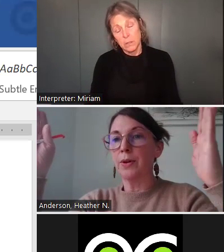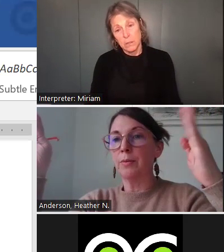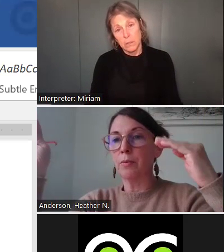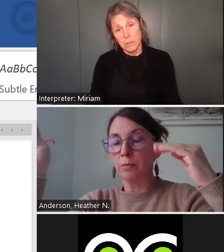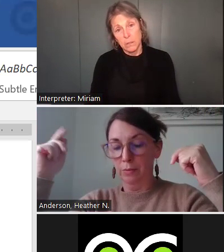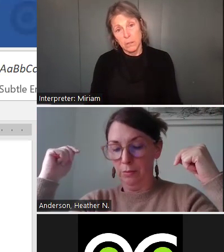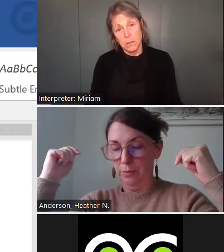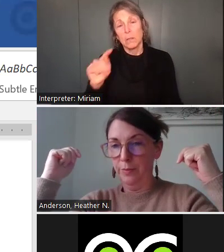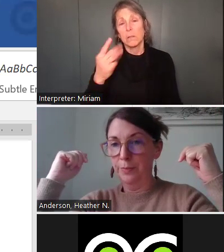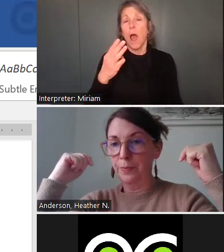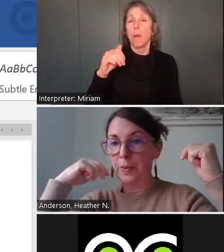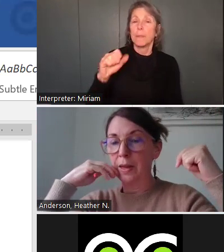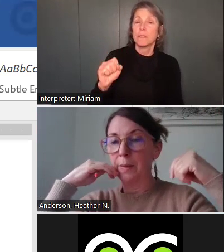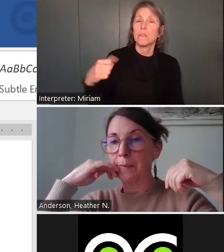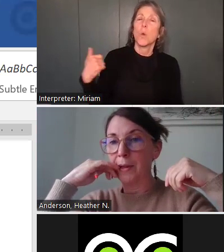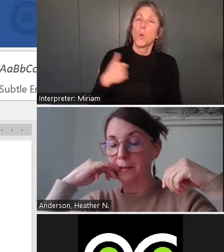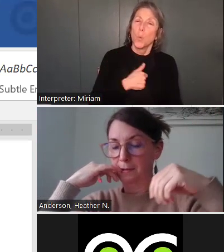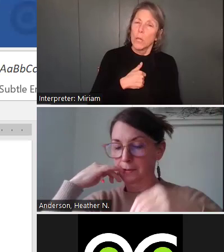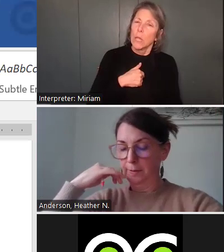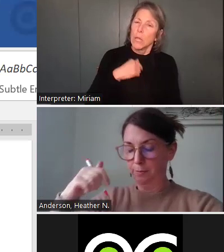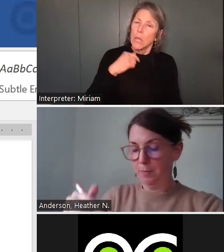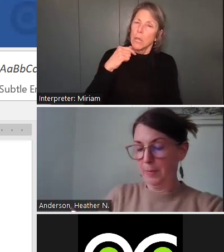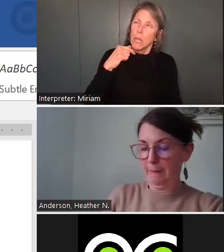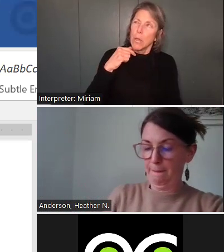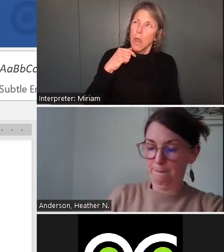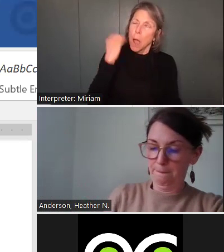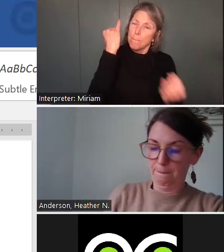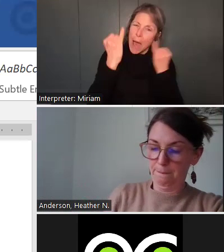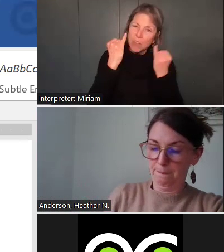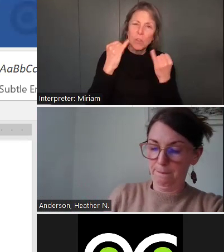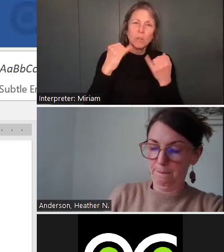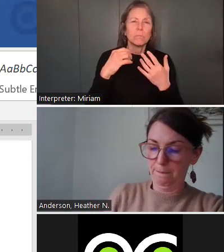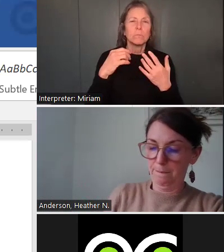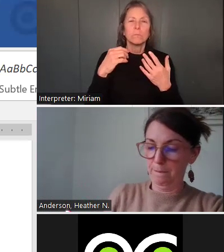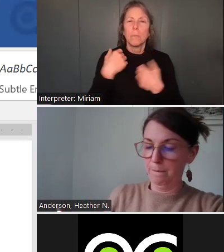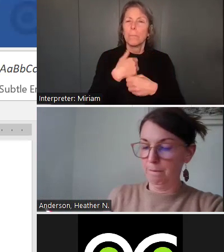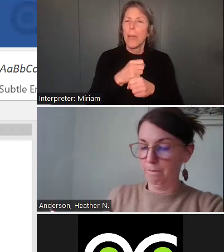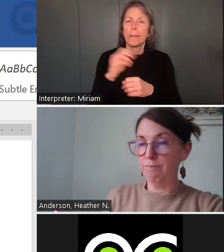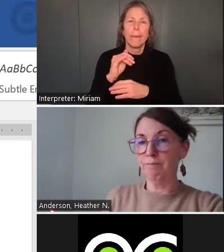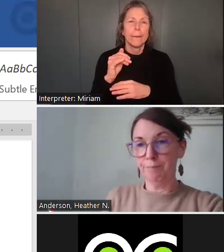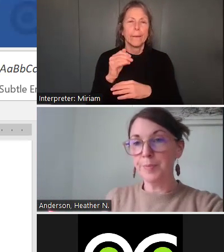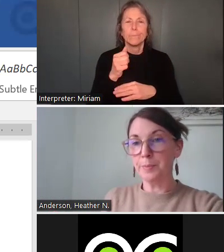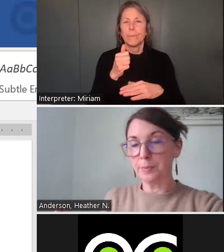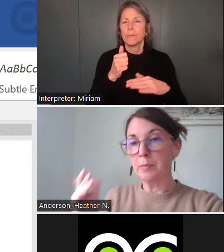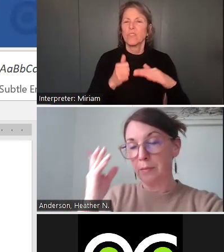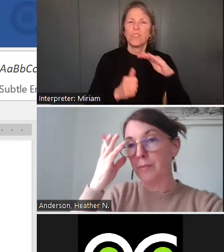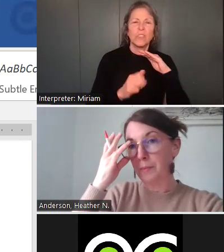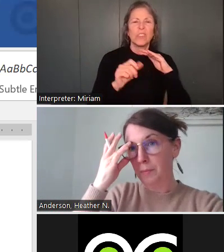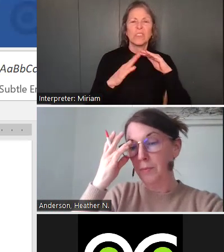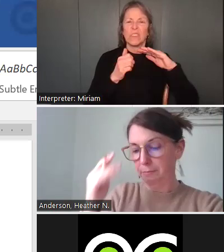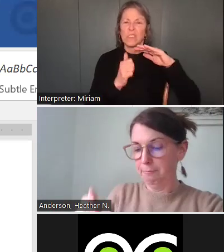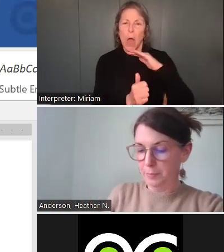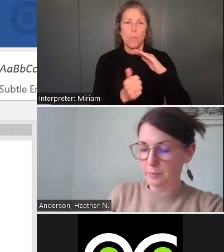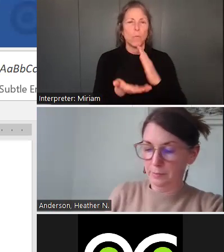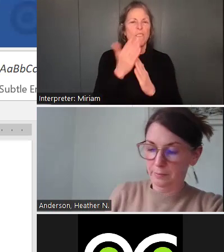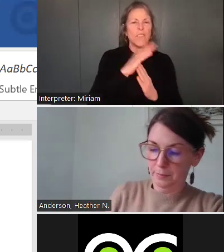So we were of thinking, I the think what we were thinking of is creating a kind of I don't know, review committee